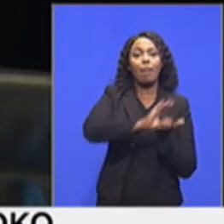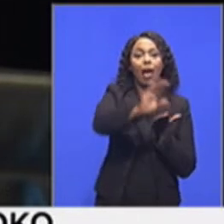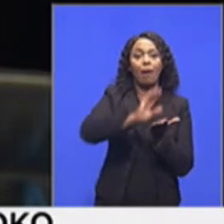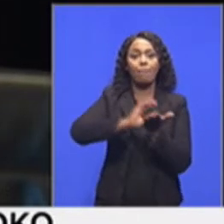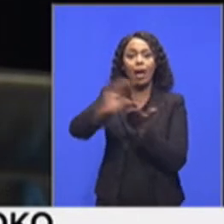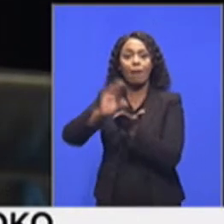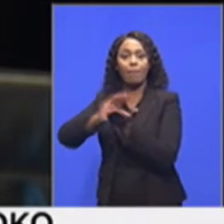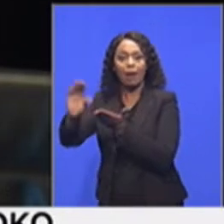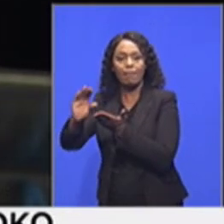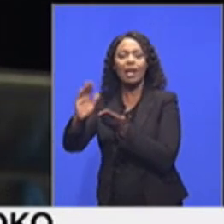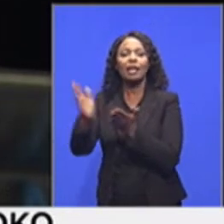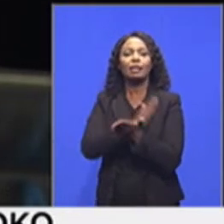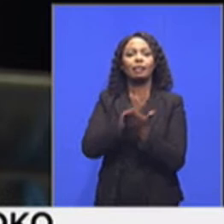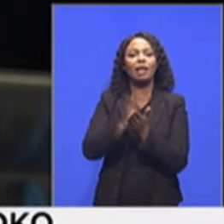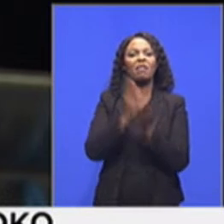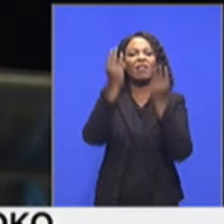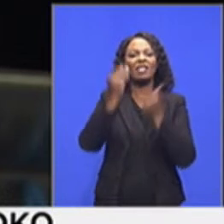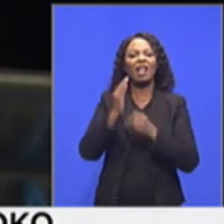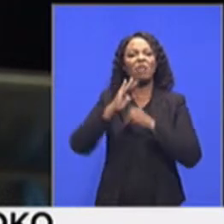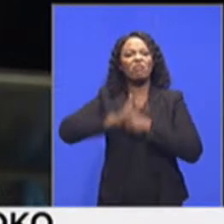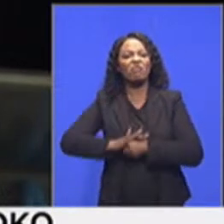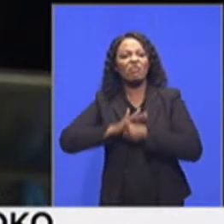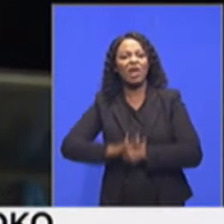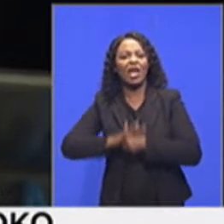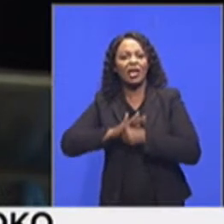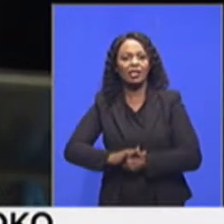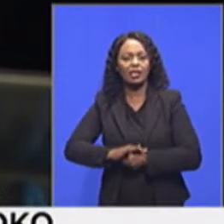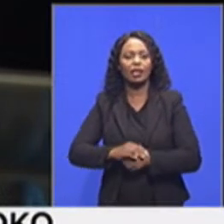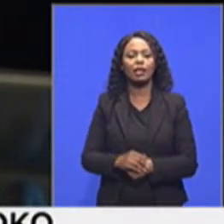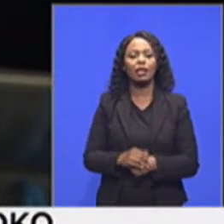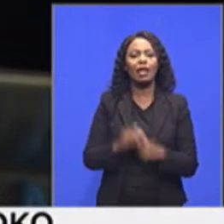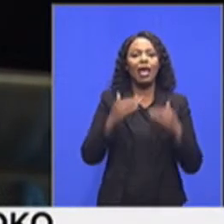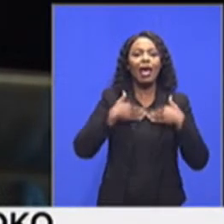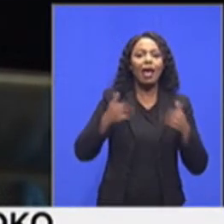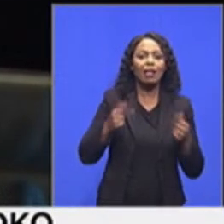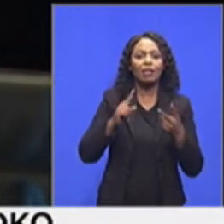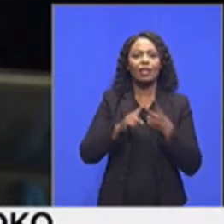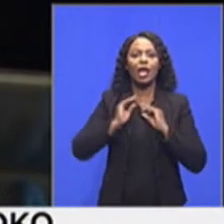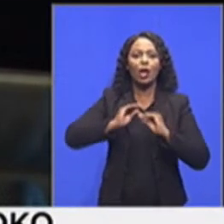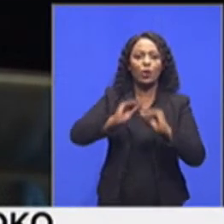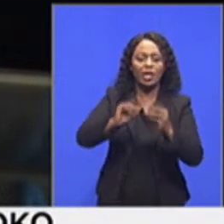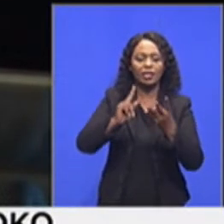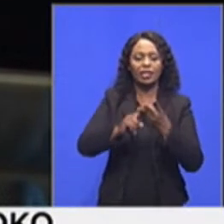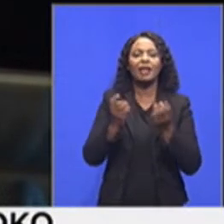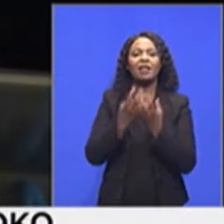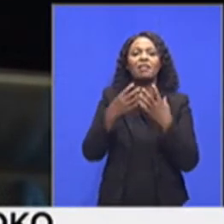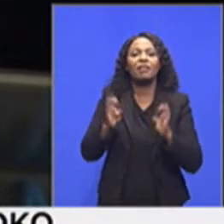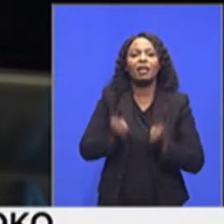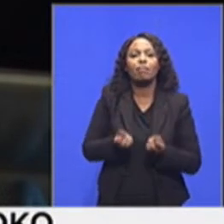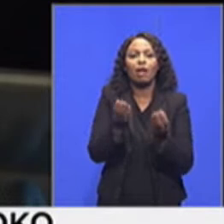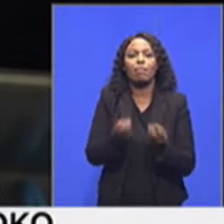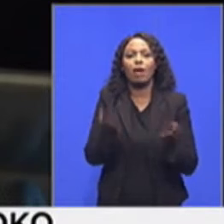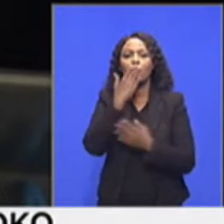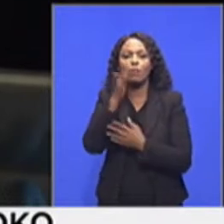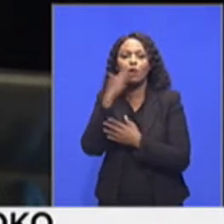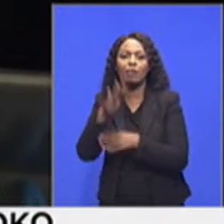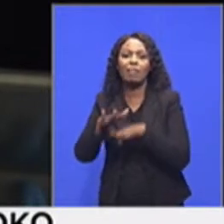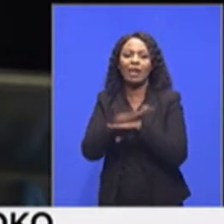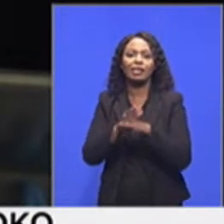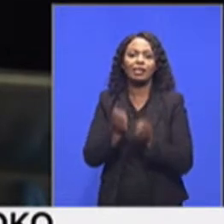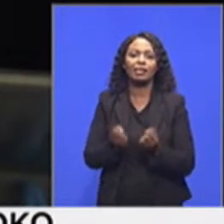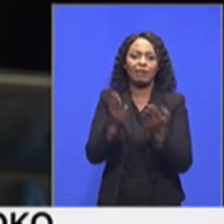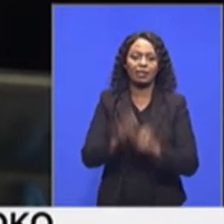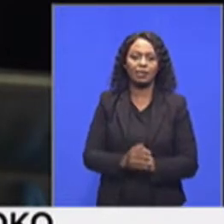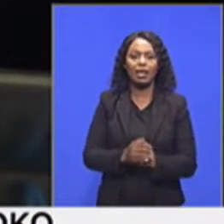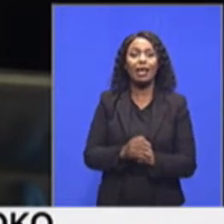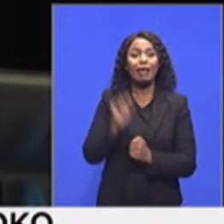of the financial pressures, particularly in health, education, and free basic service, where the cost of providing services